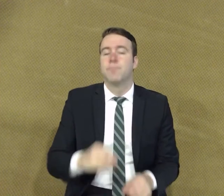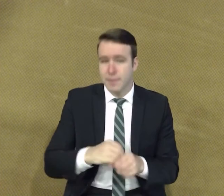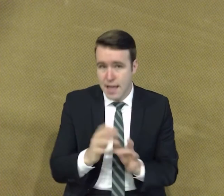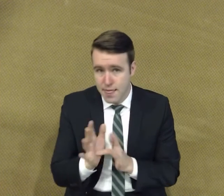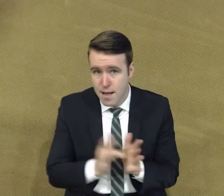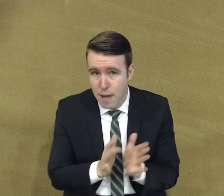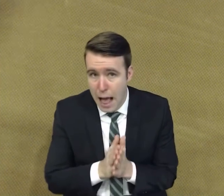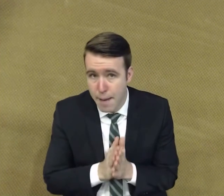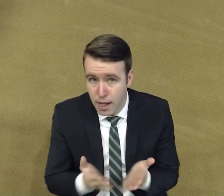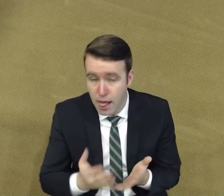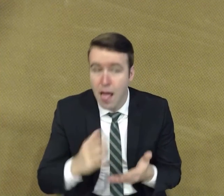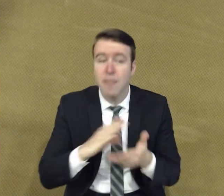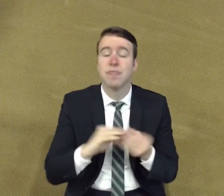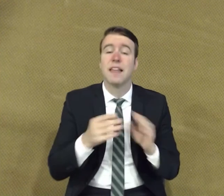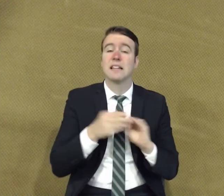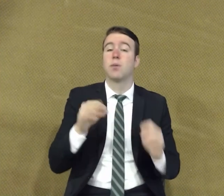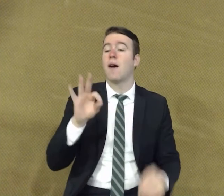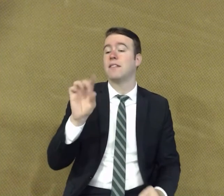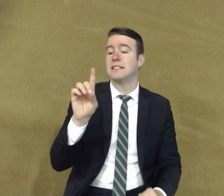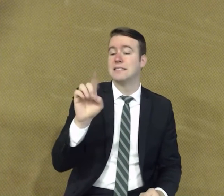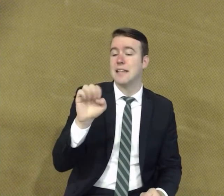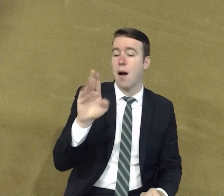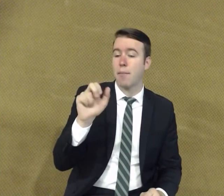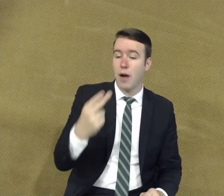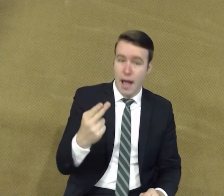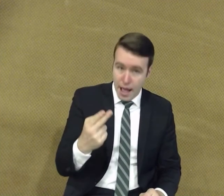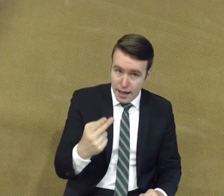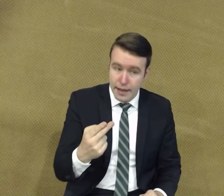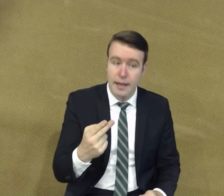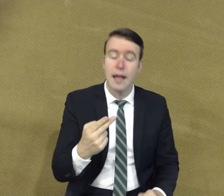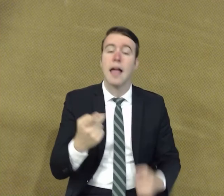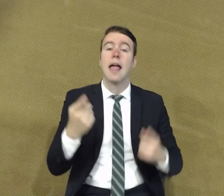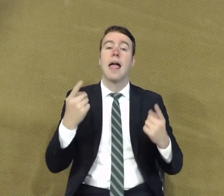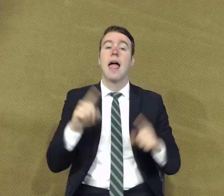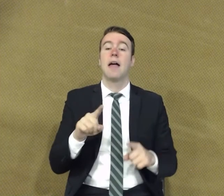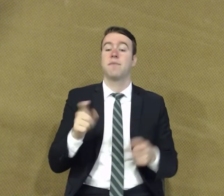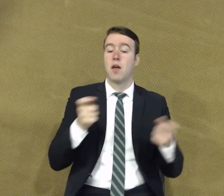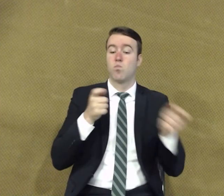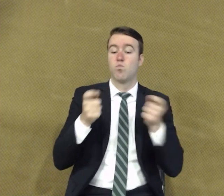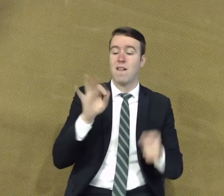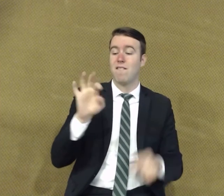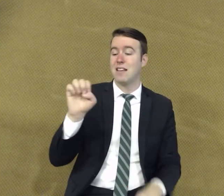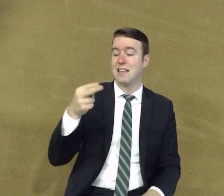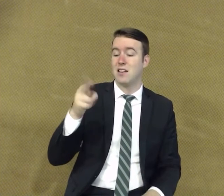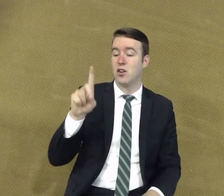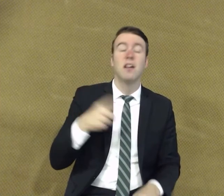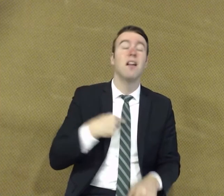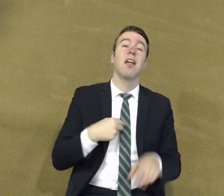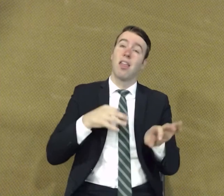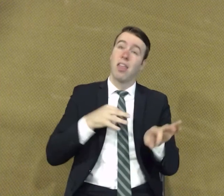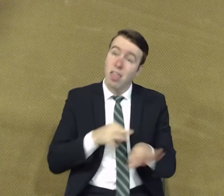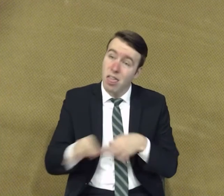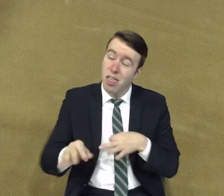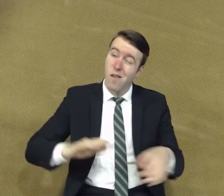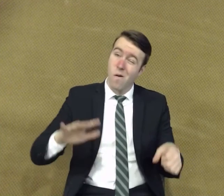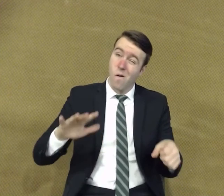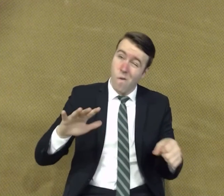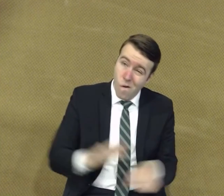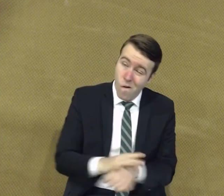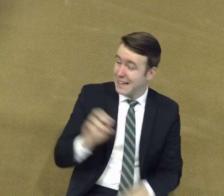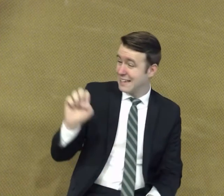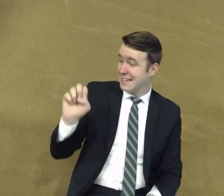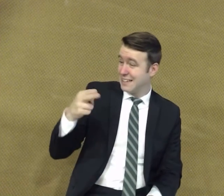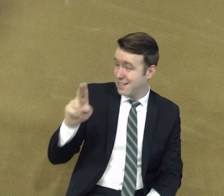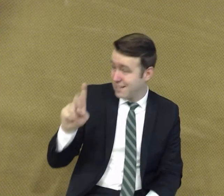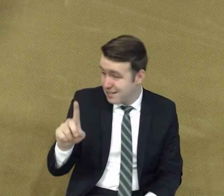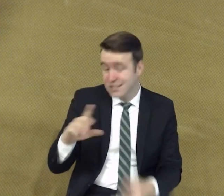Bible, the story of Deborah comes after the reign of Ehud. I don't have time to retell the whole story of Ehud.